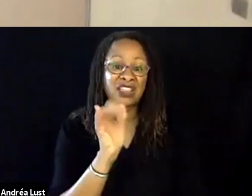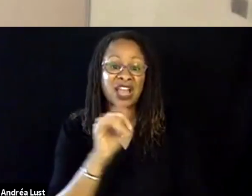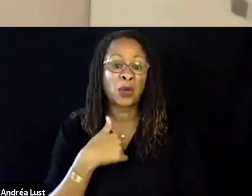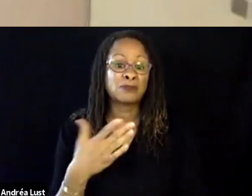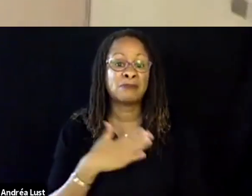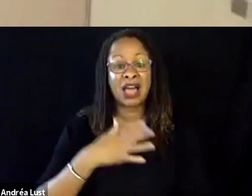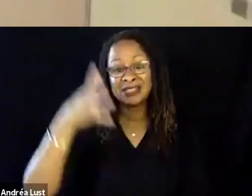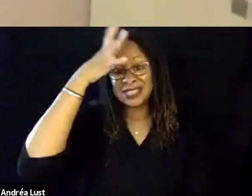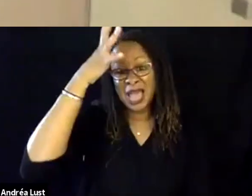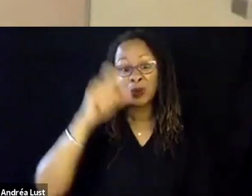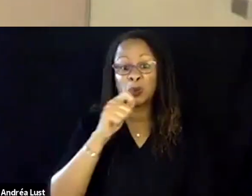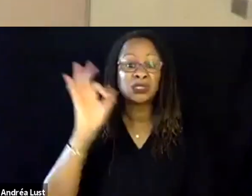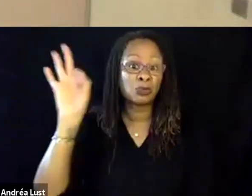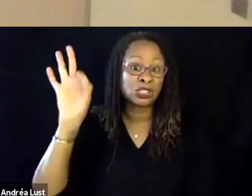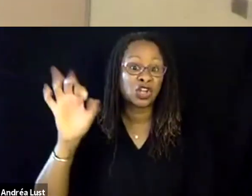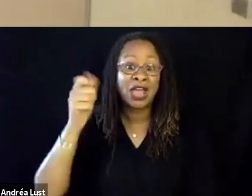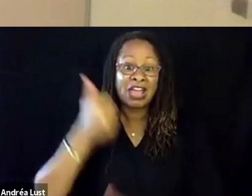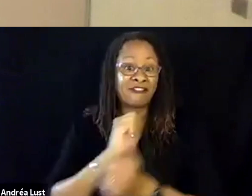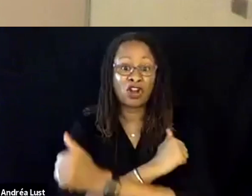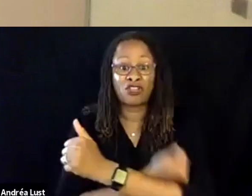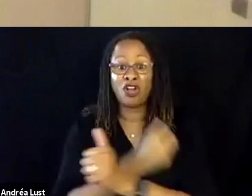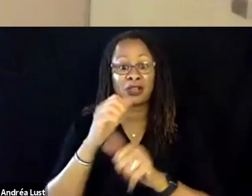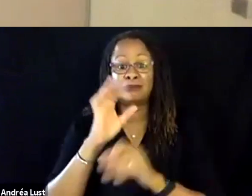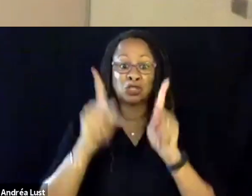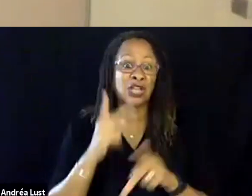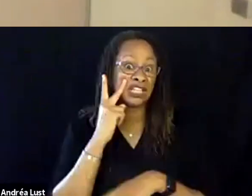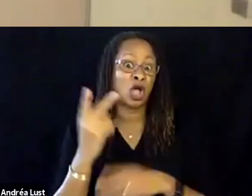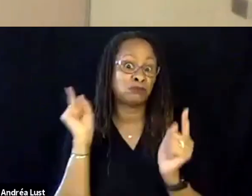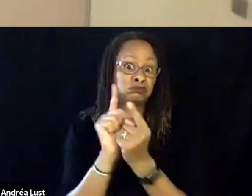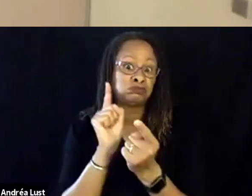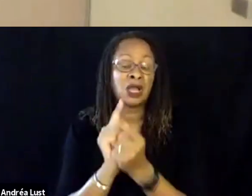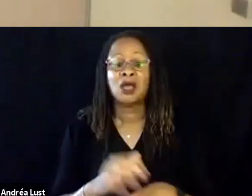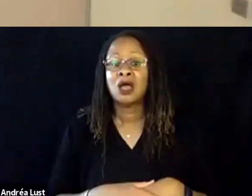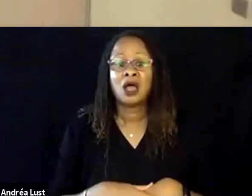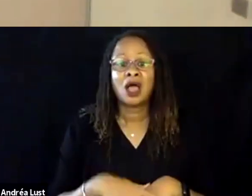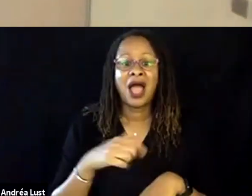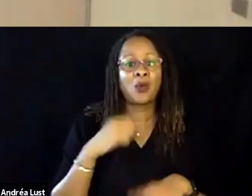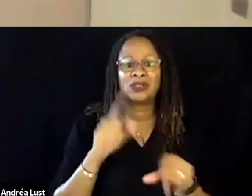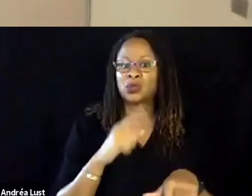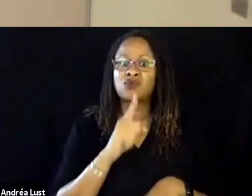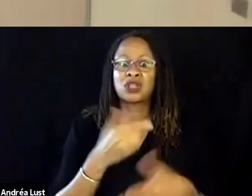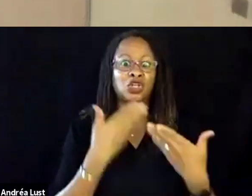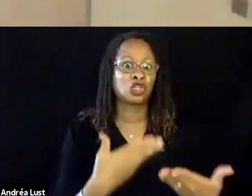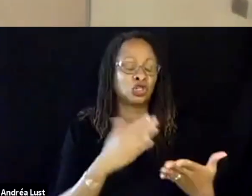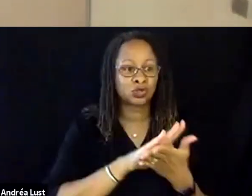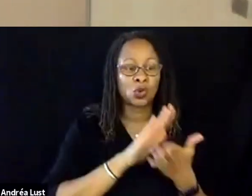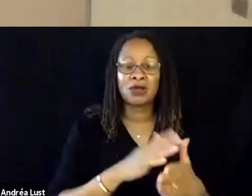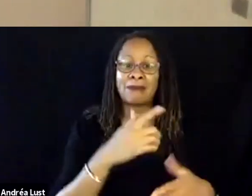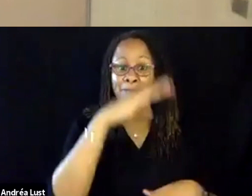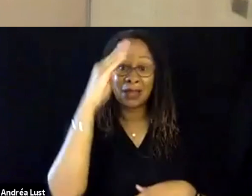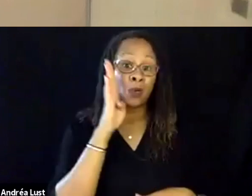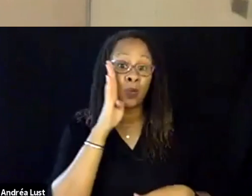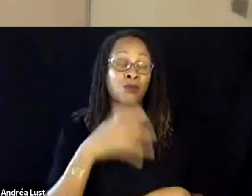preacher, and every sort of authority figure I had ever met. I went to a really good school, and I had Black and white teachers and instructors who did not